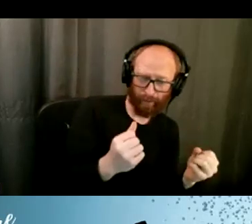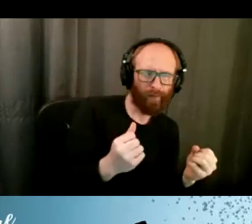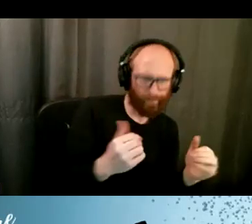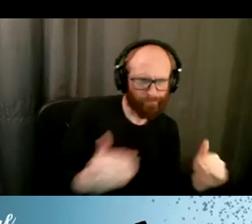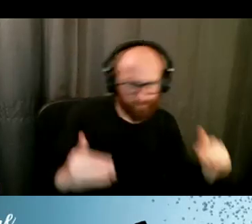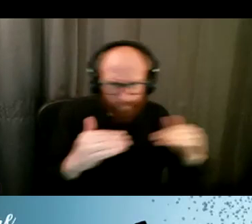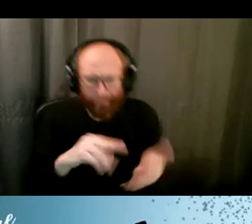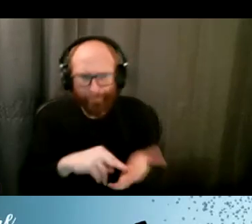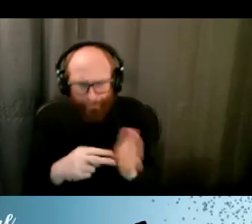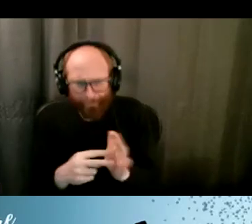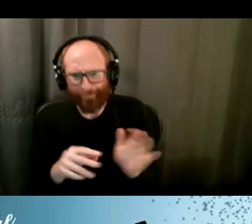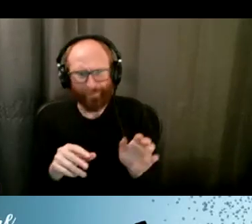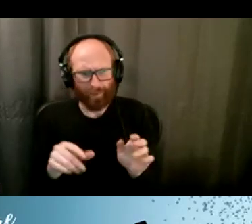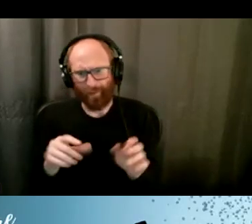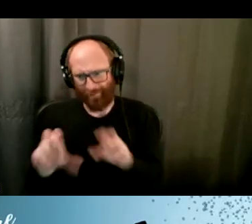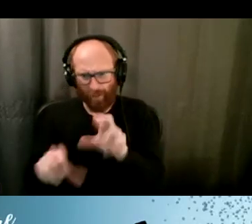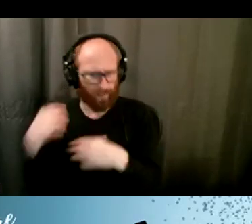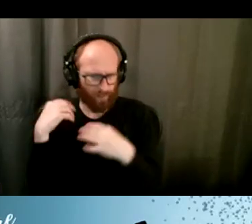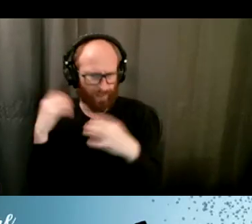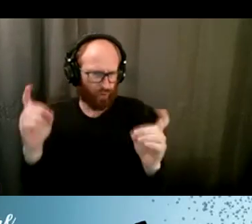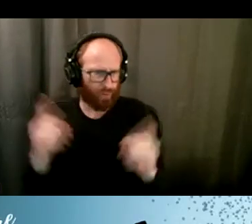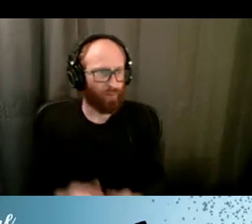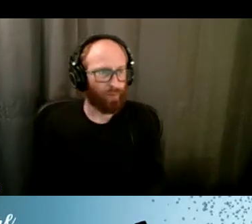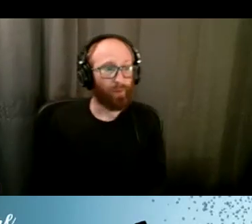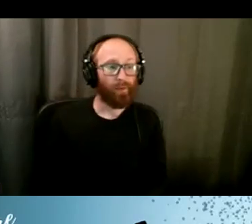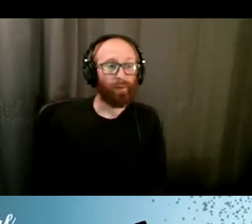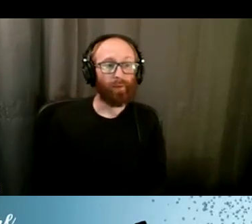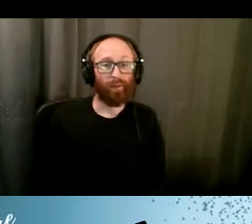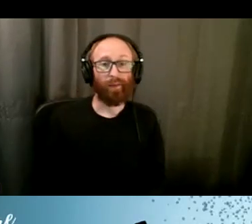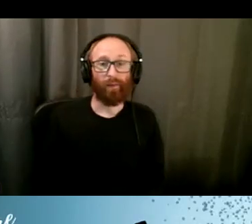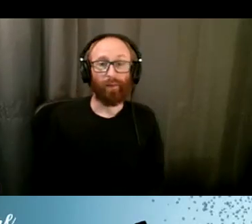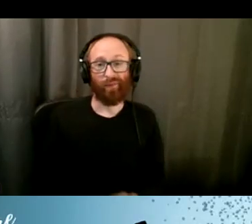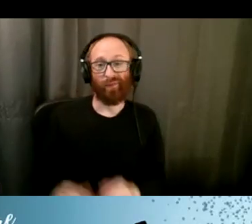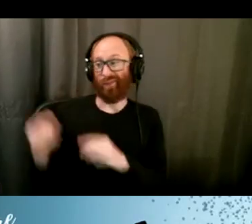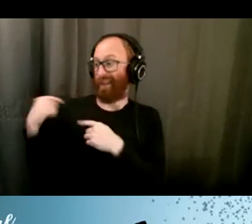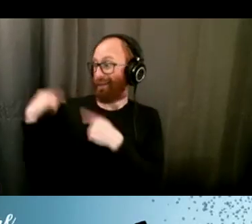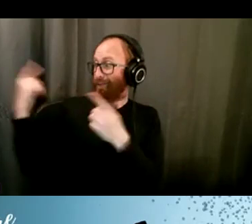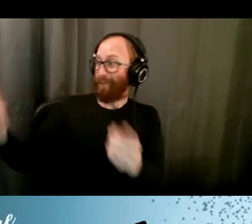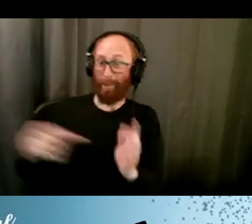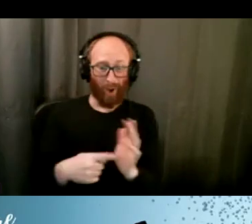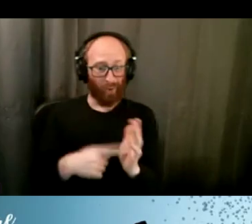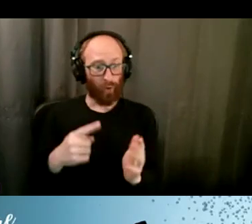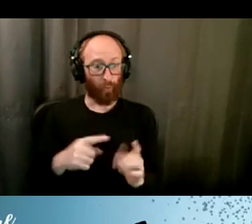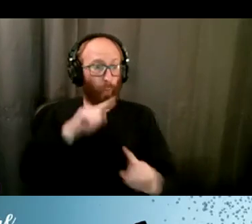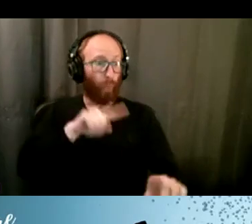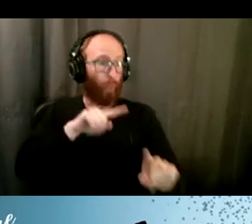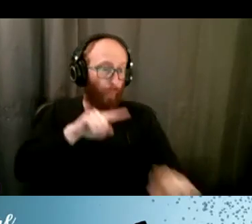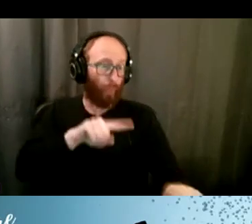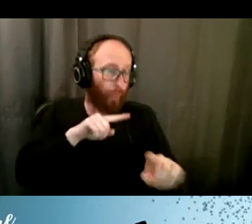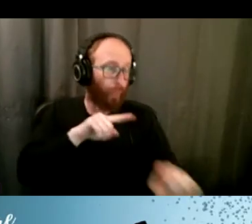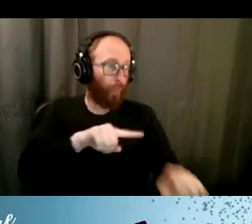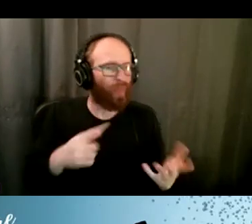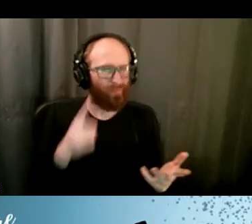Additionally, the traditional responsive model for mental health is not working. Student mental health needs